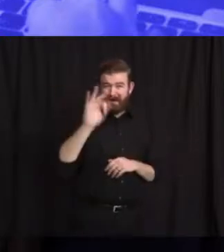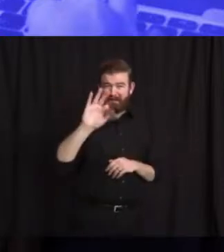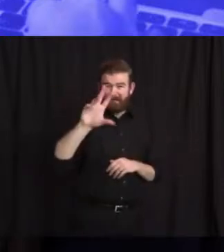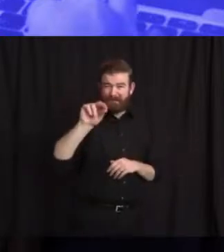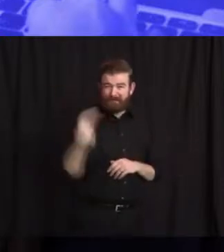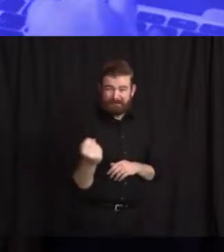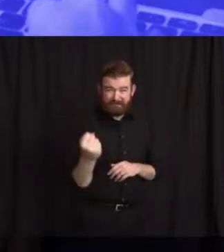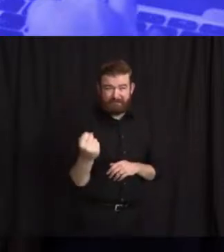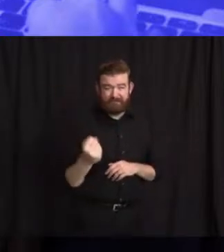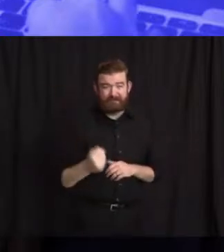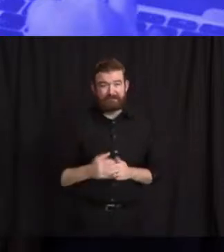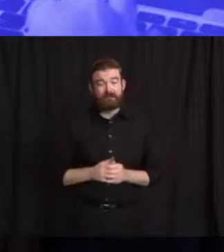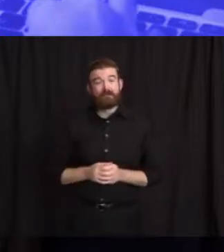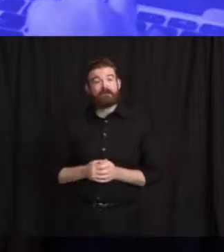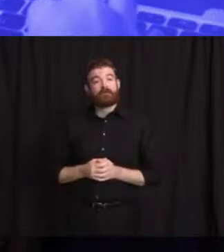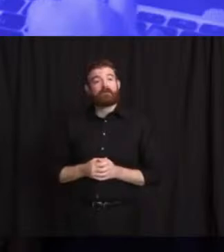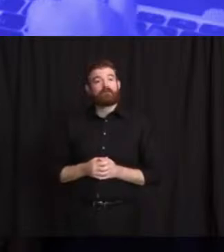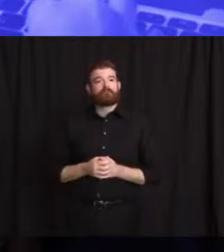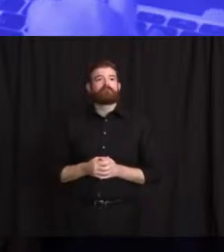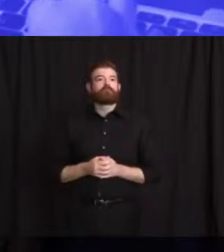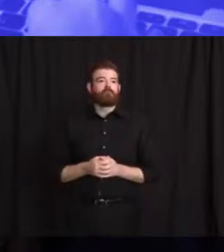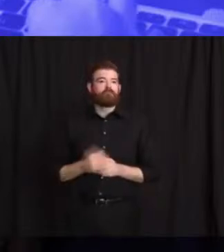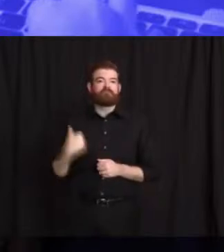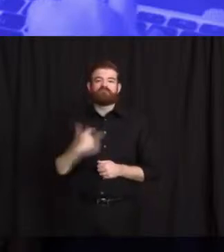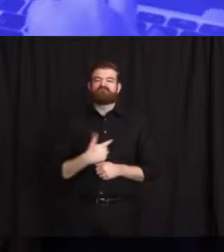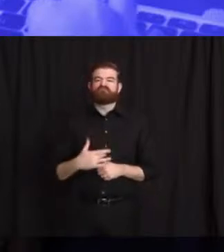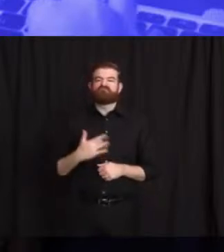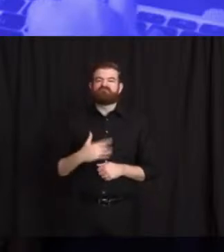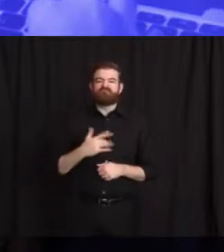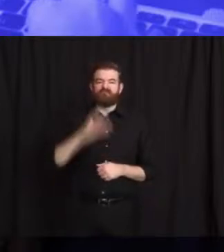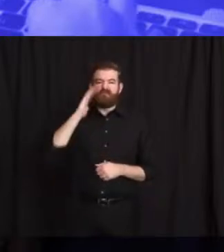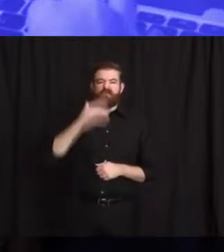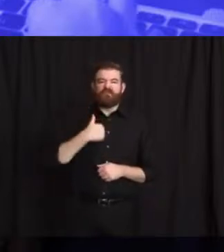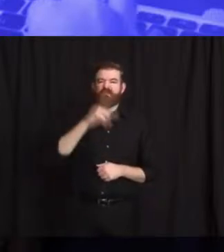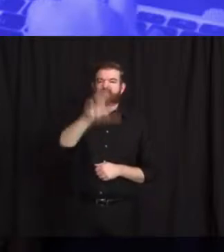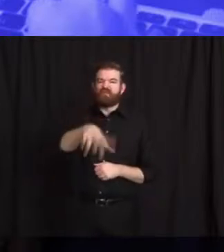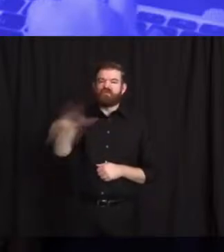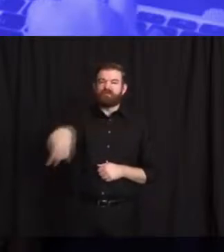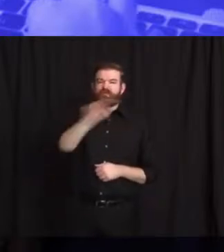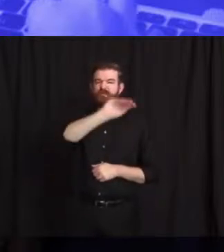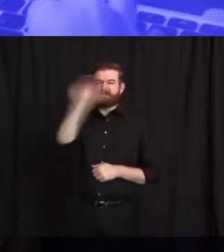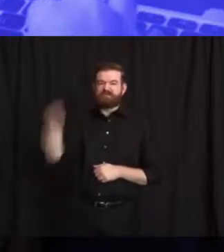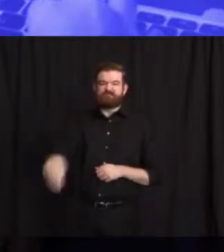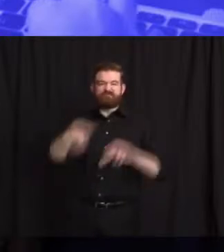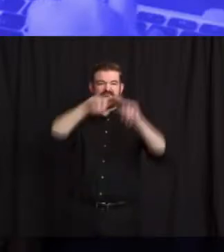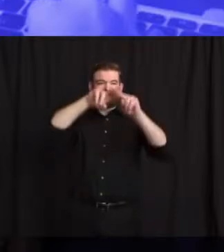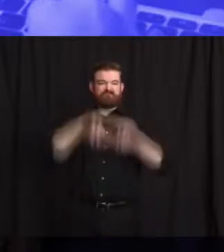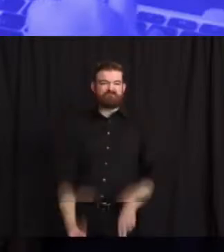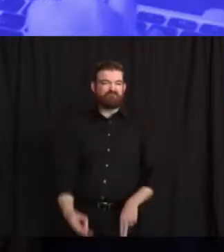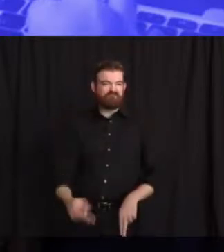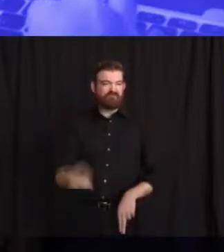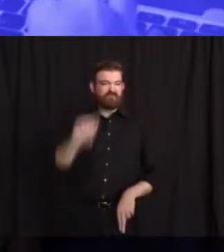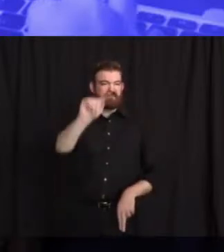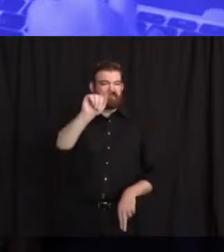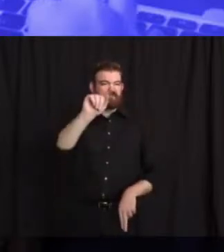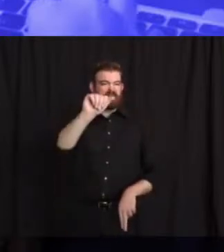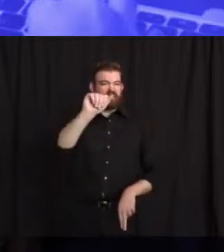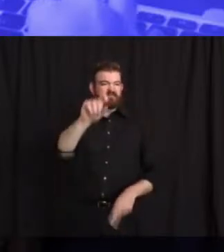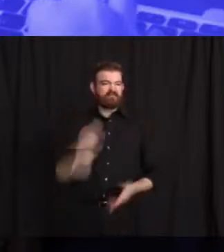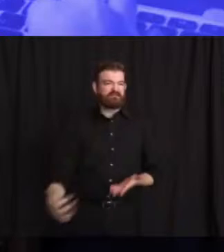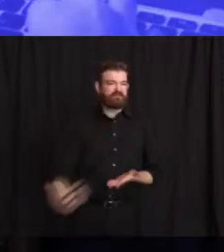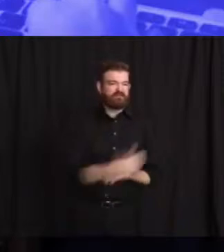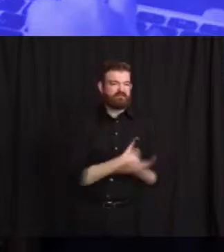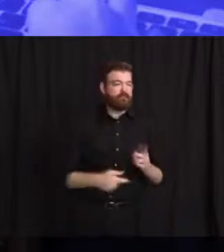a 33% decline in collections from May through July over the same period last year.